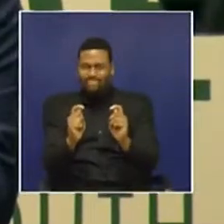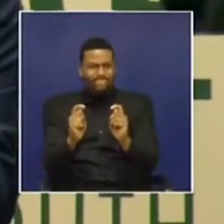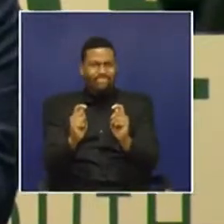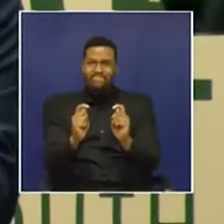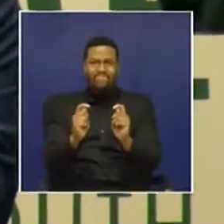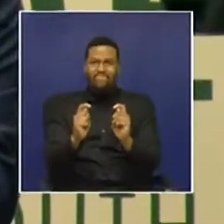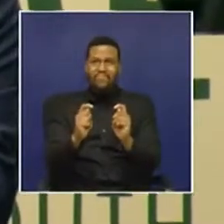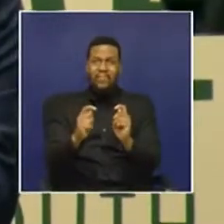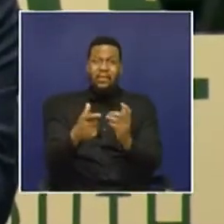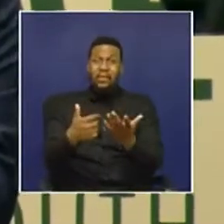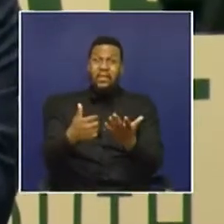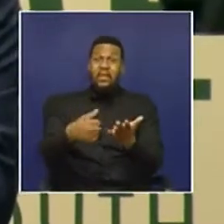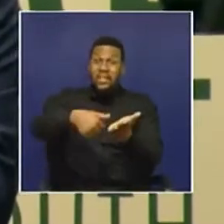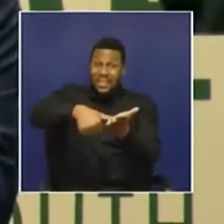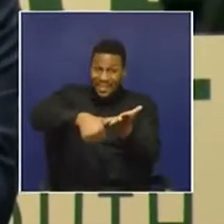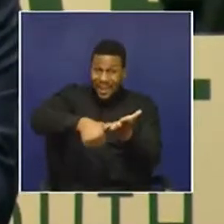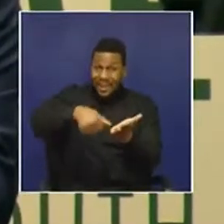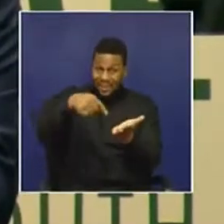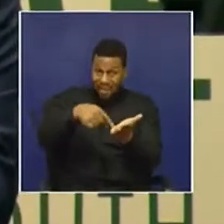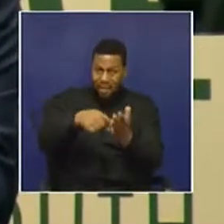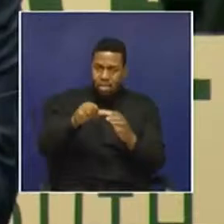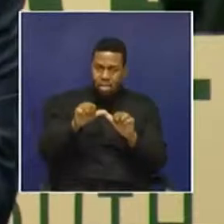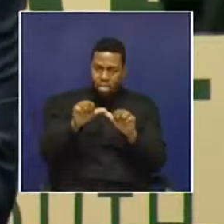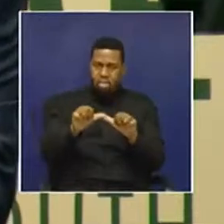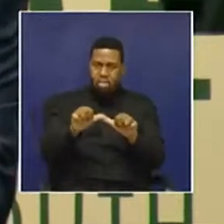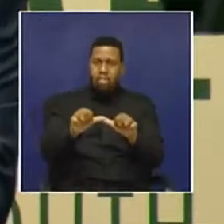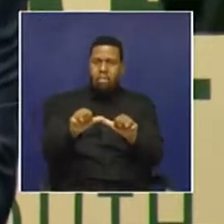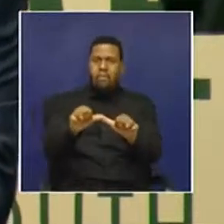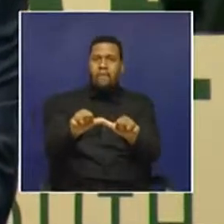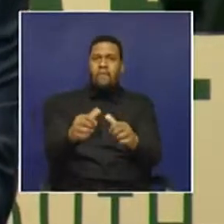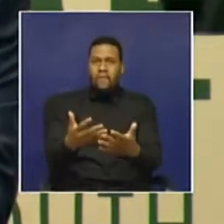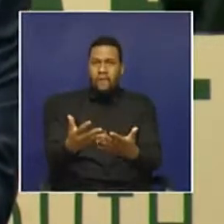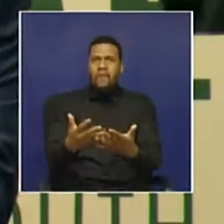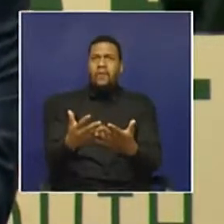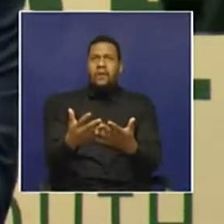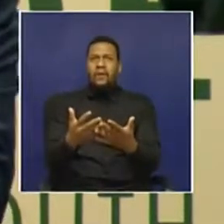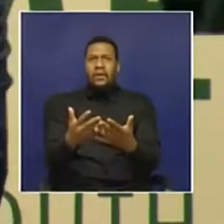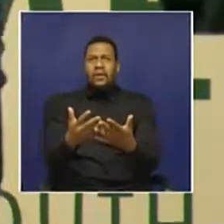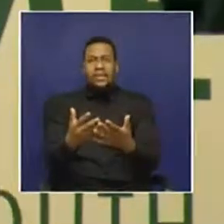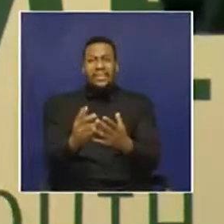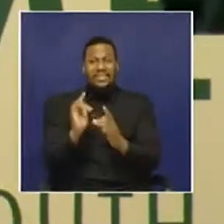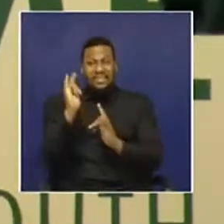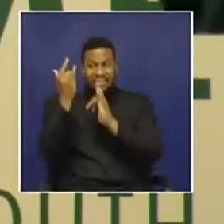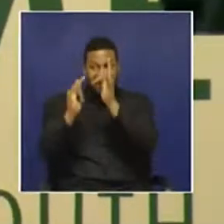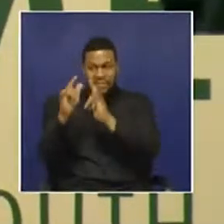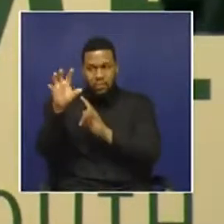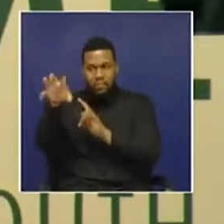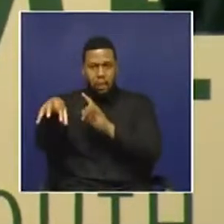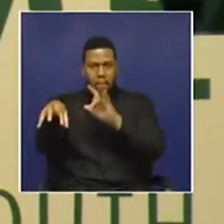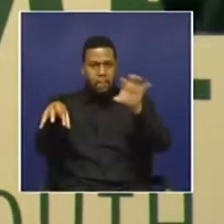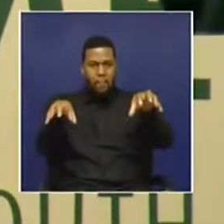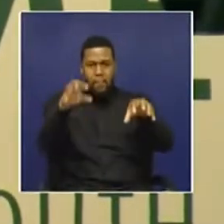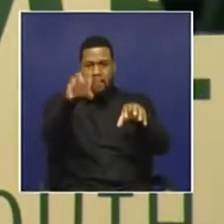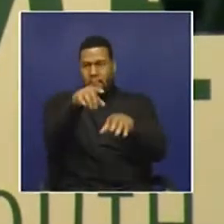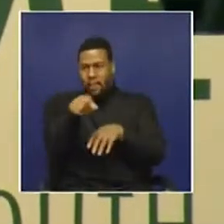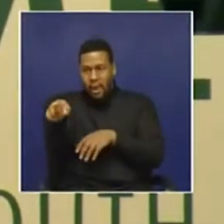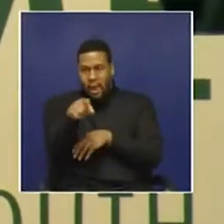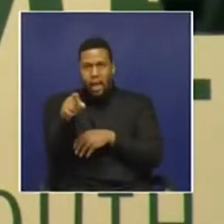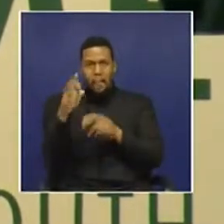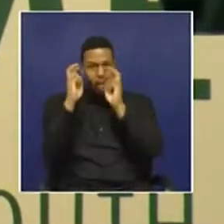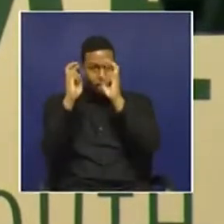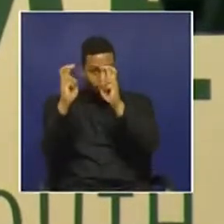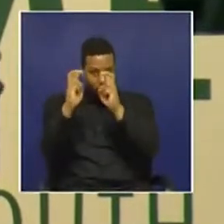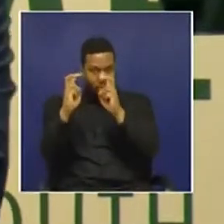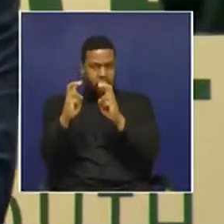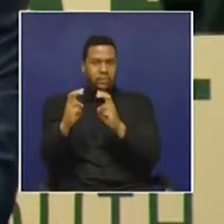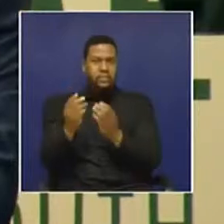will, however, continue to help cover indirect costs in cities that run business bus services.